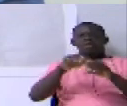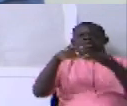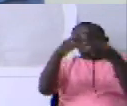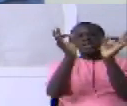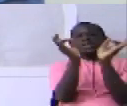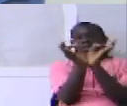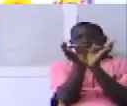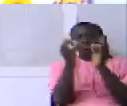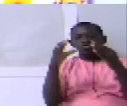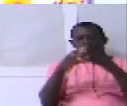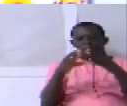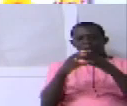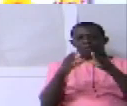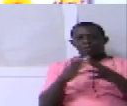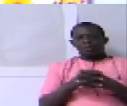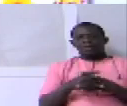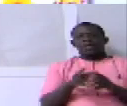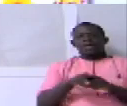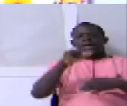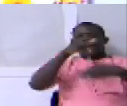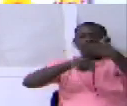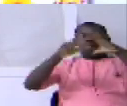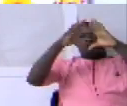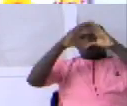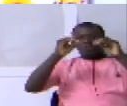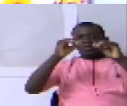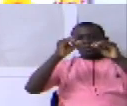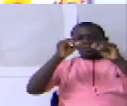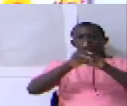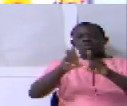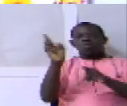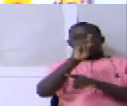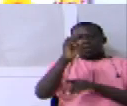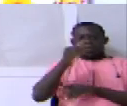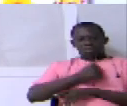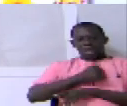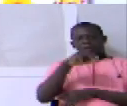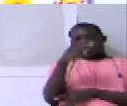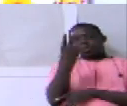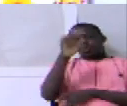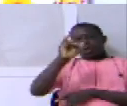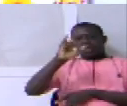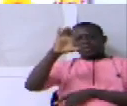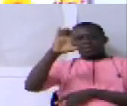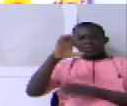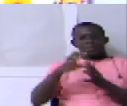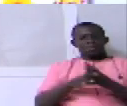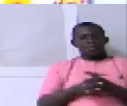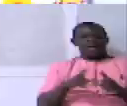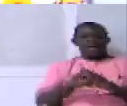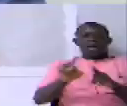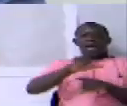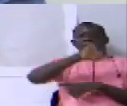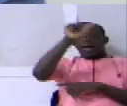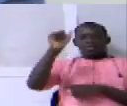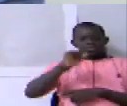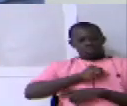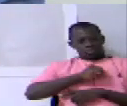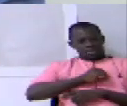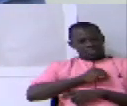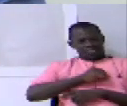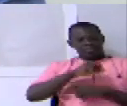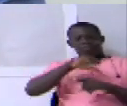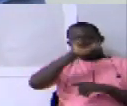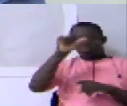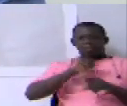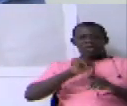dendi nenu. At the office, as my twice. Office to je waire atele simbente kan. And he participated in your